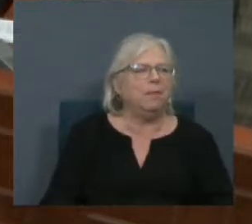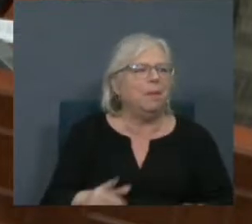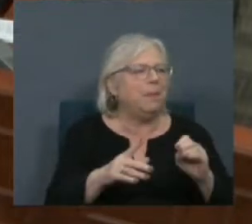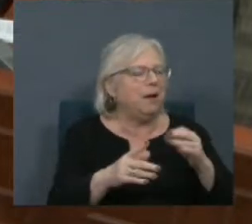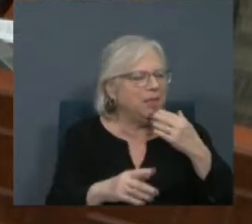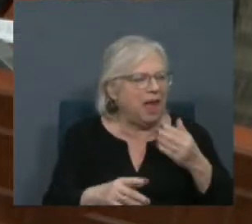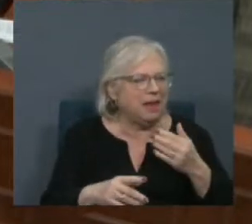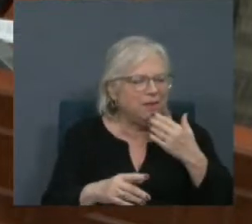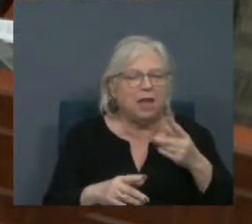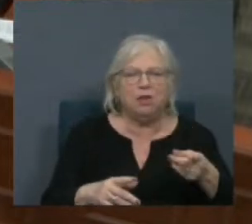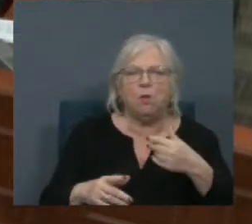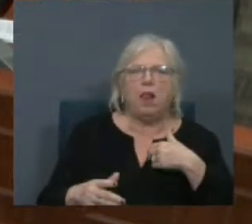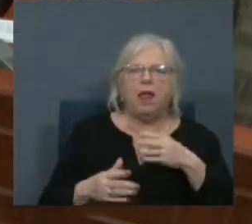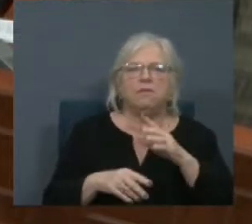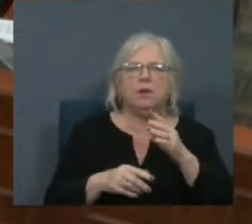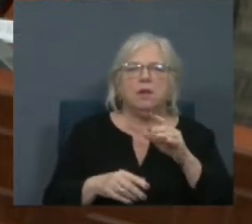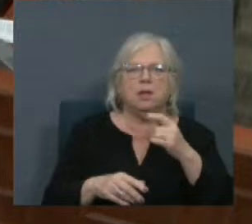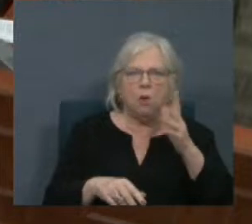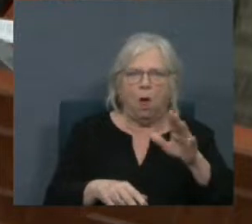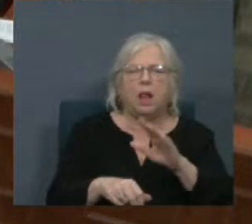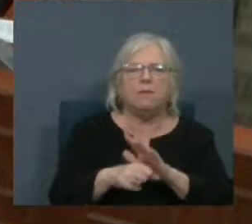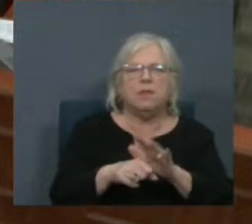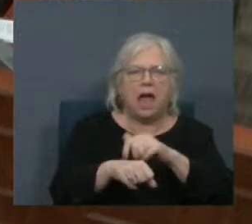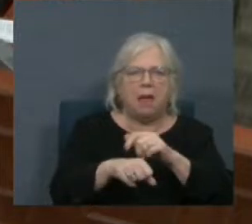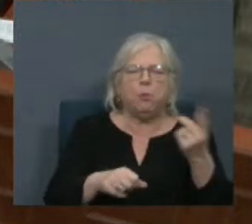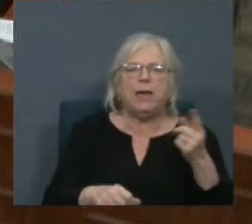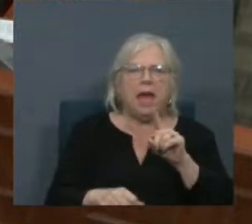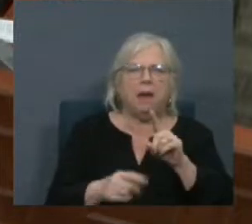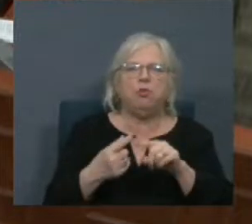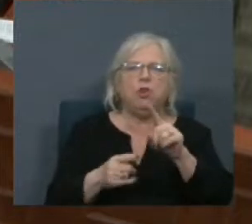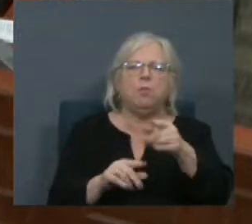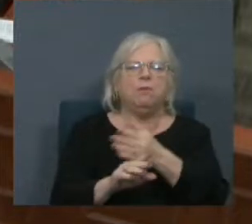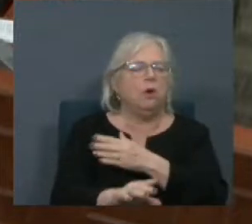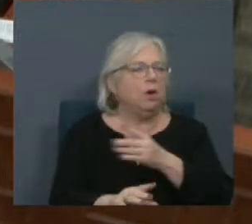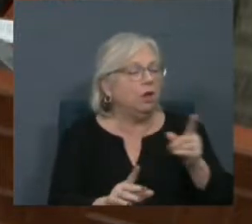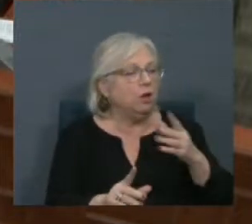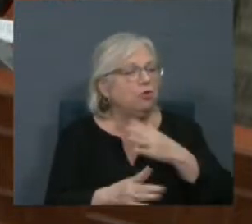all have time. You all have time. And we came to you prior.